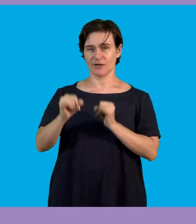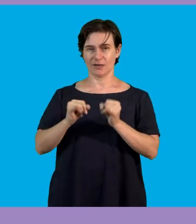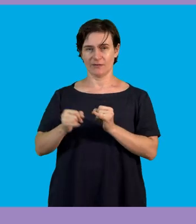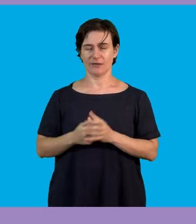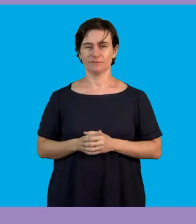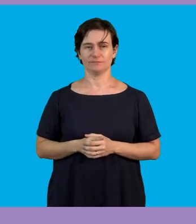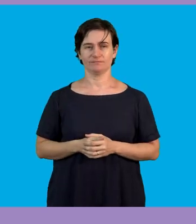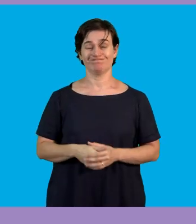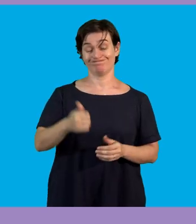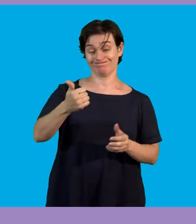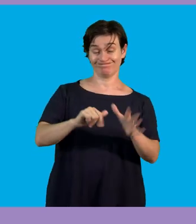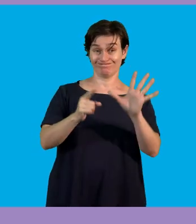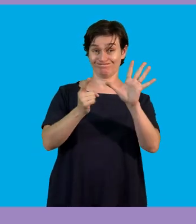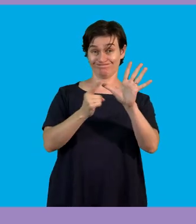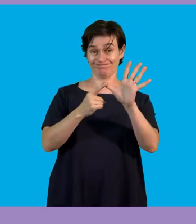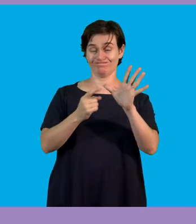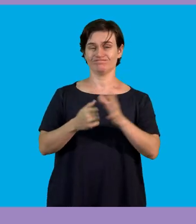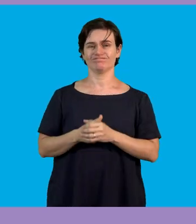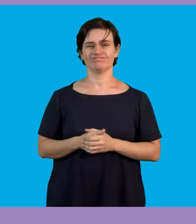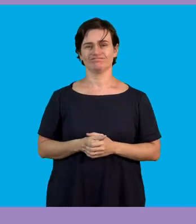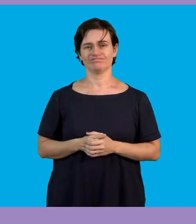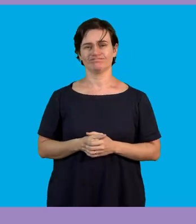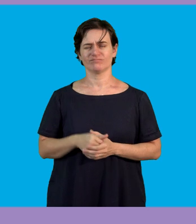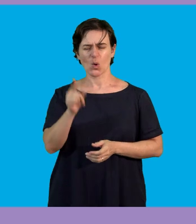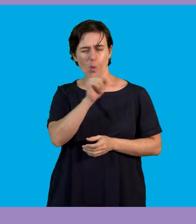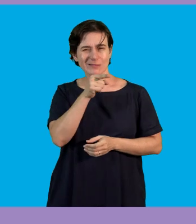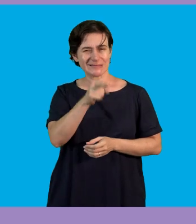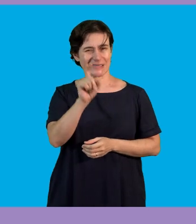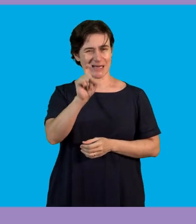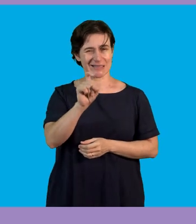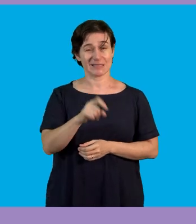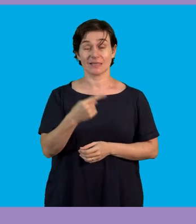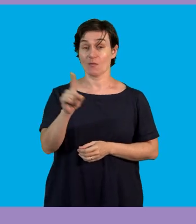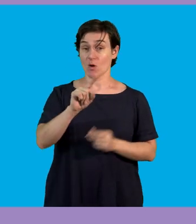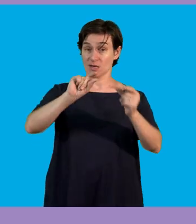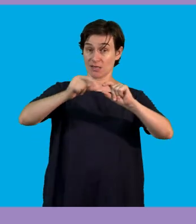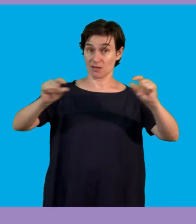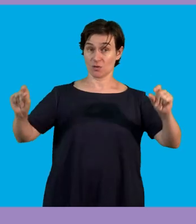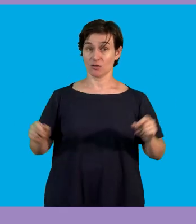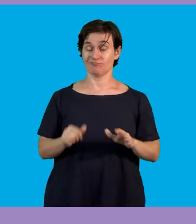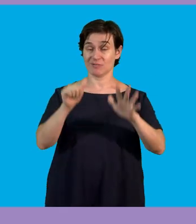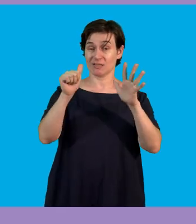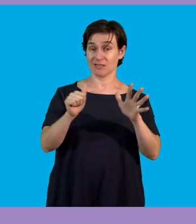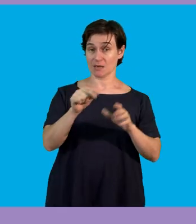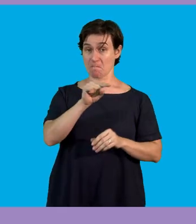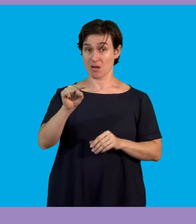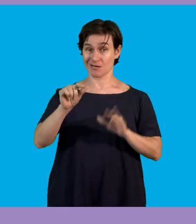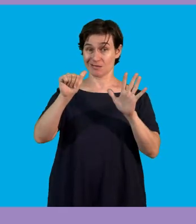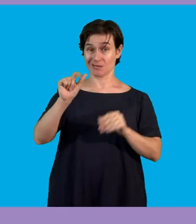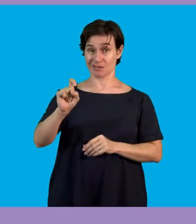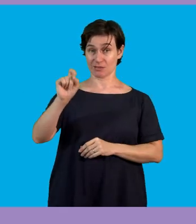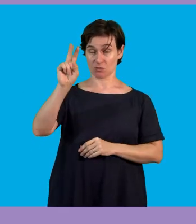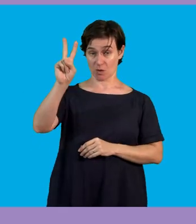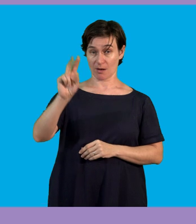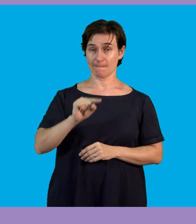expression. The next question reads, solve for x in